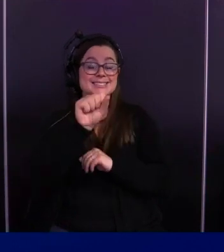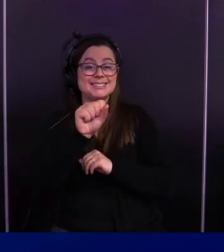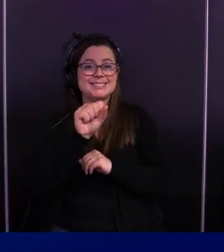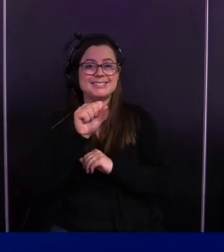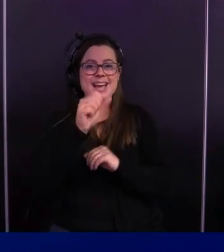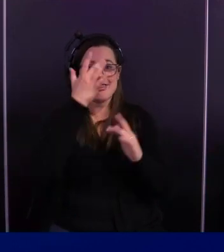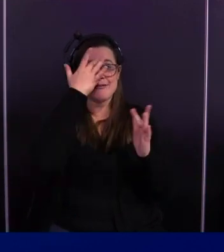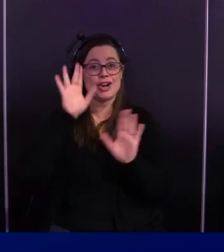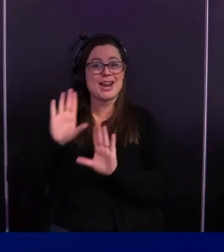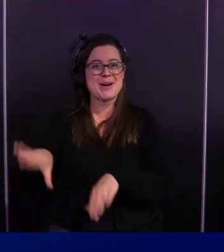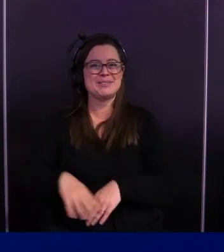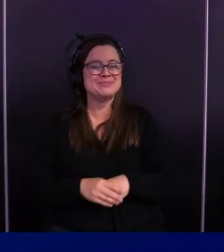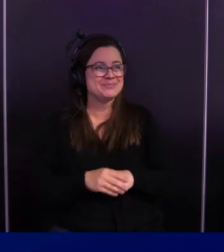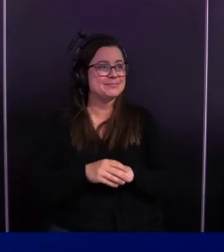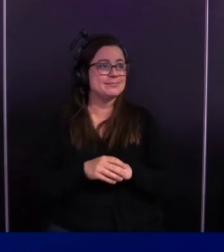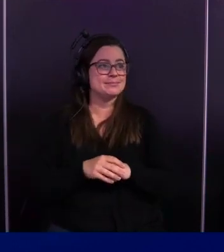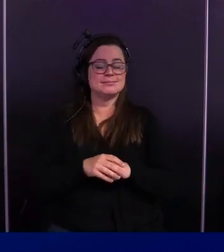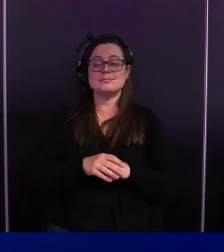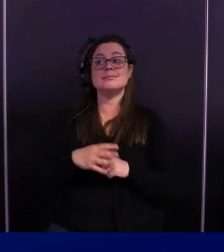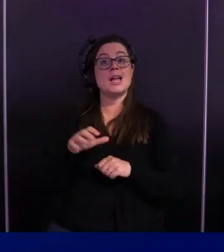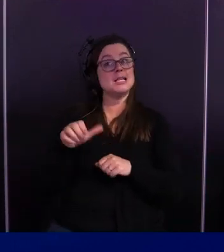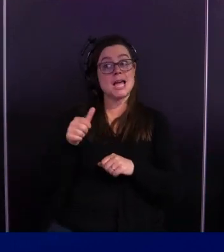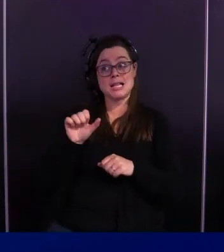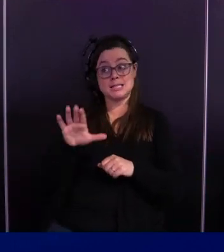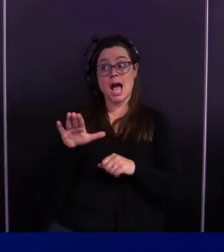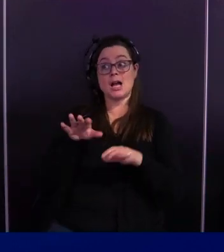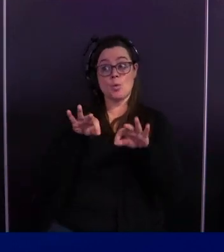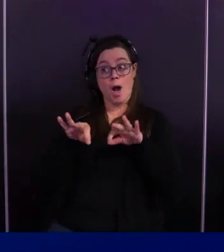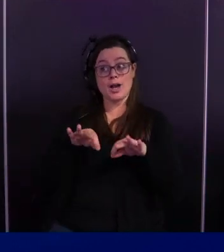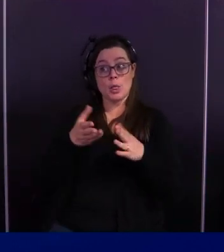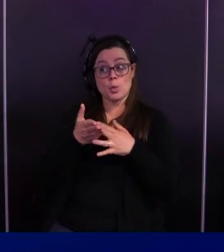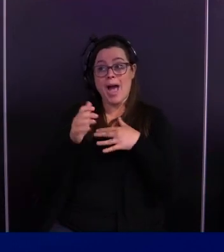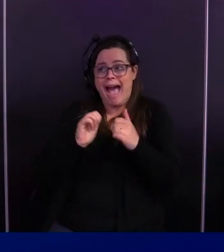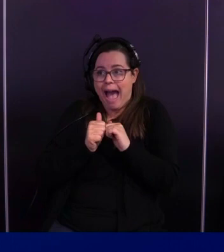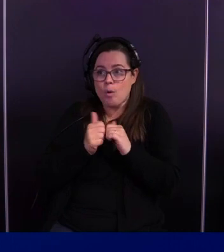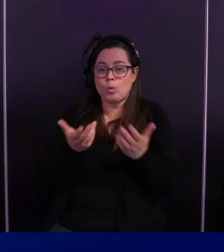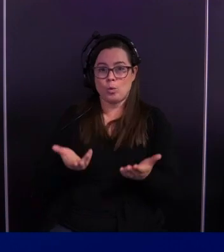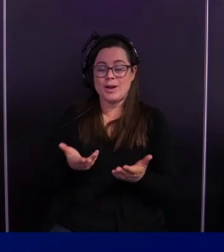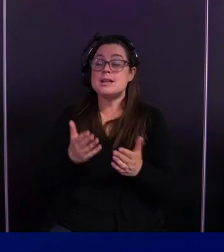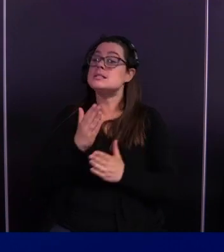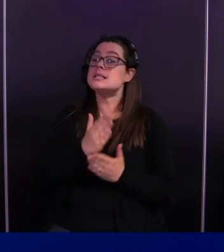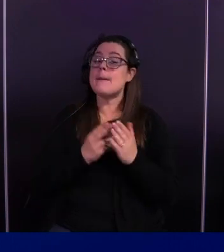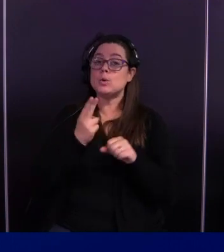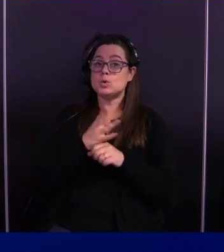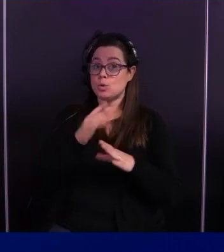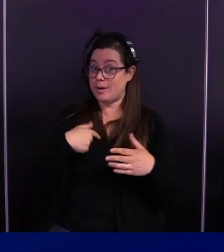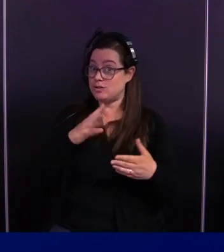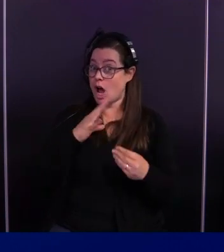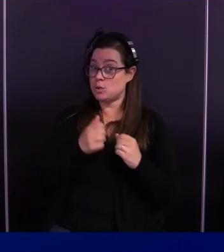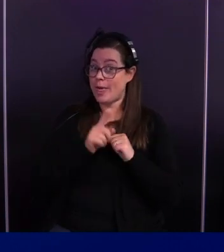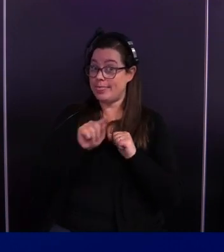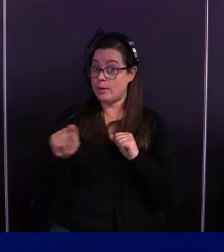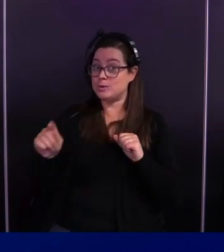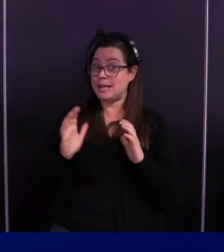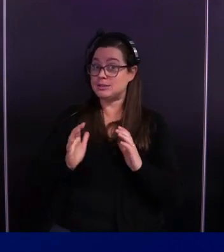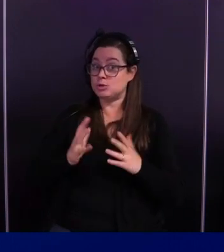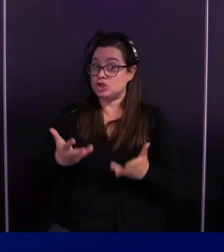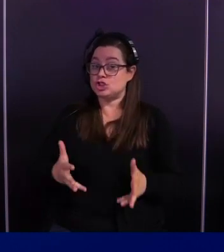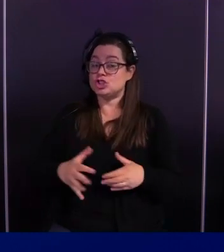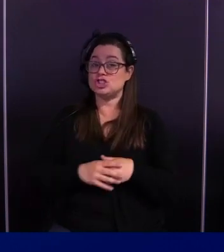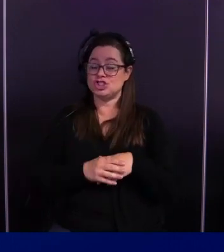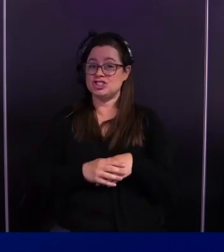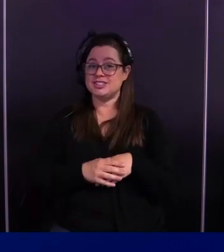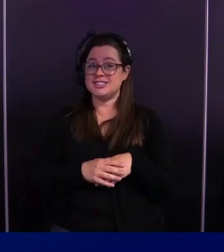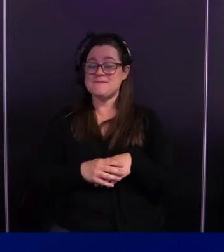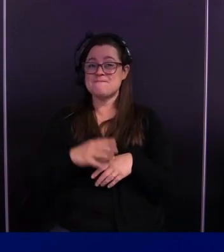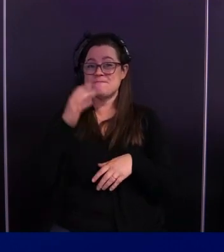forget about it. Well, hold on. Take just 10 seconds and walk them through how to do that, because some users we've talked to these customers,